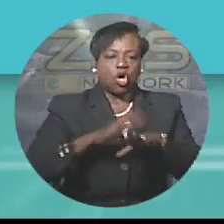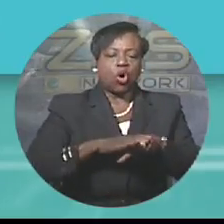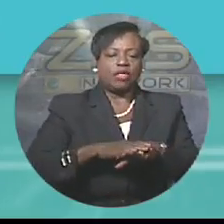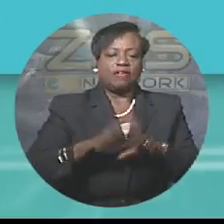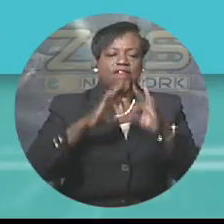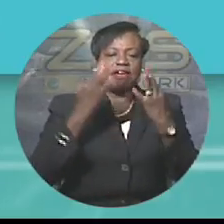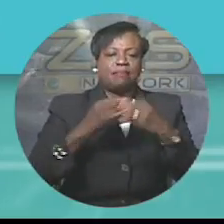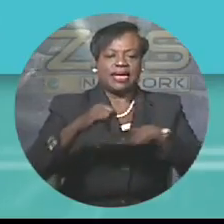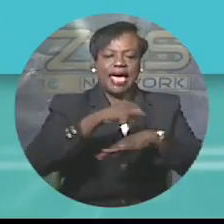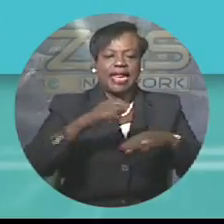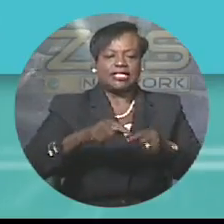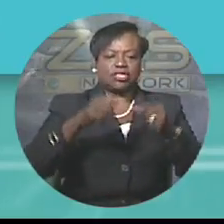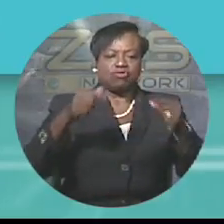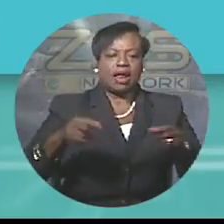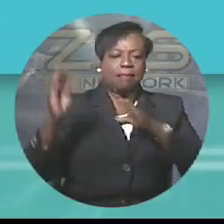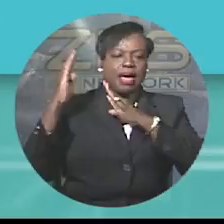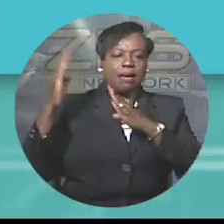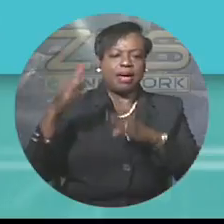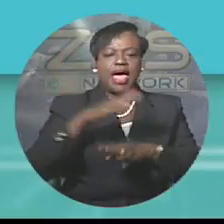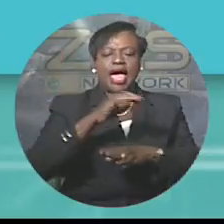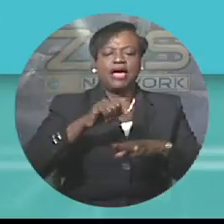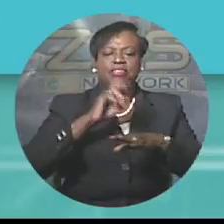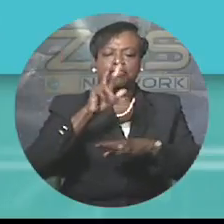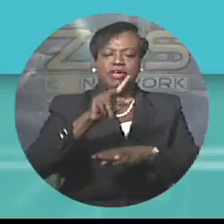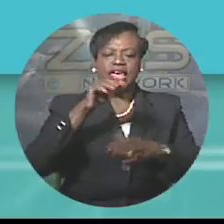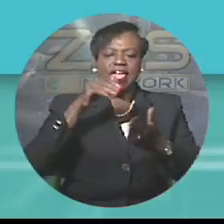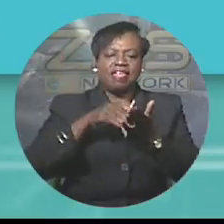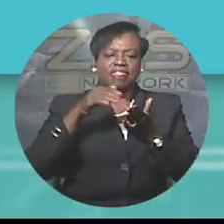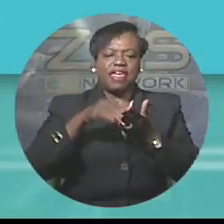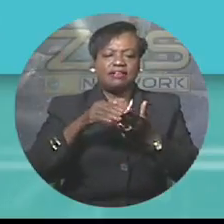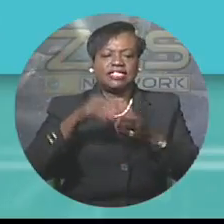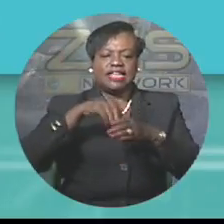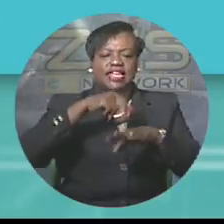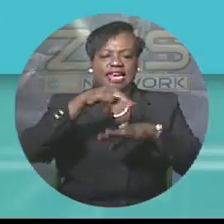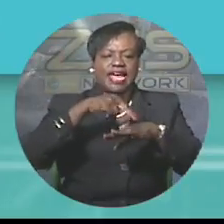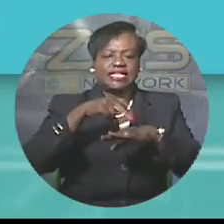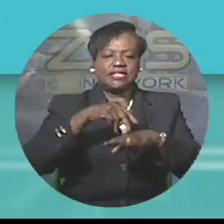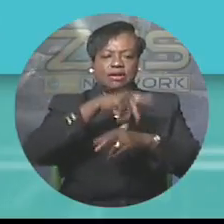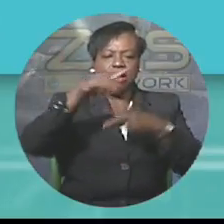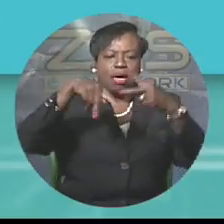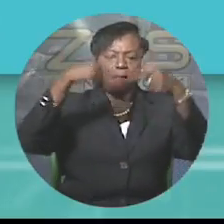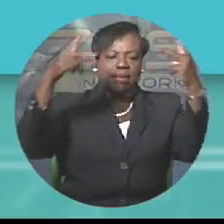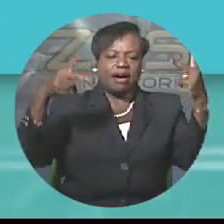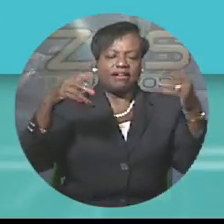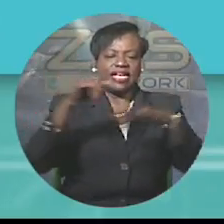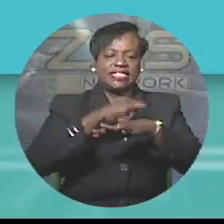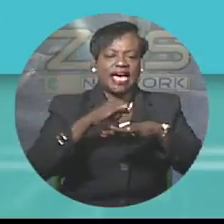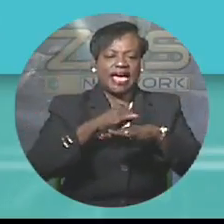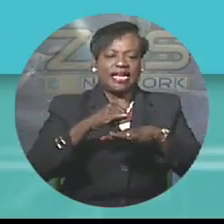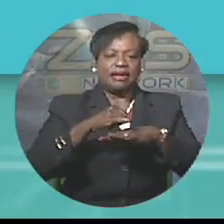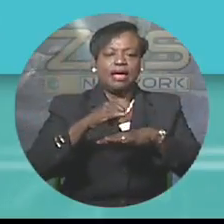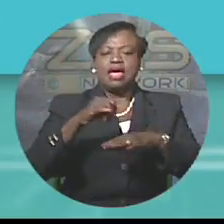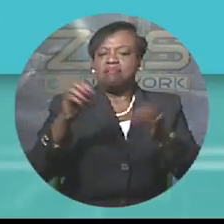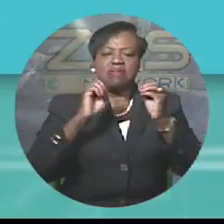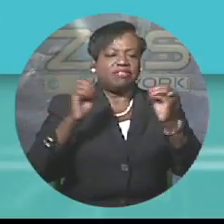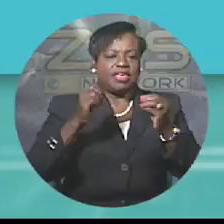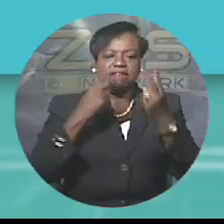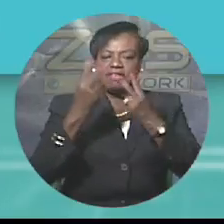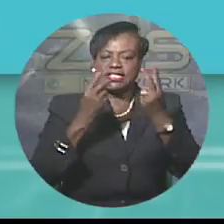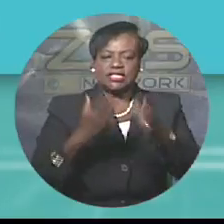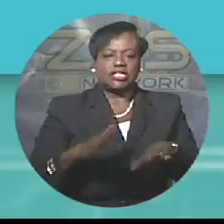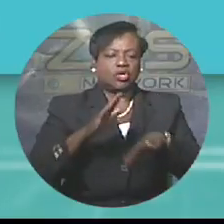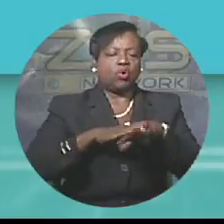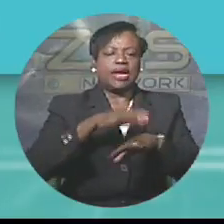over 3,000 visitors in the Nassau Paradise Island area. Tourism officials say there are no visitors on Inagua, Acklands, Crooked